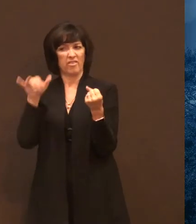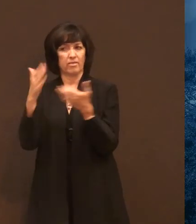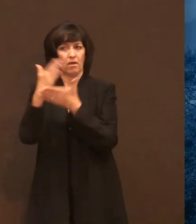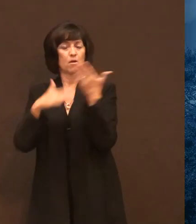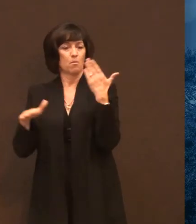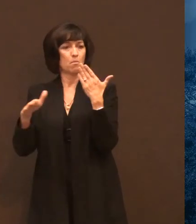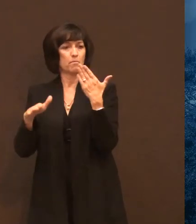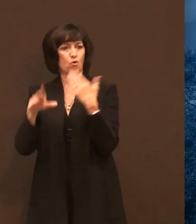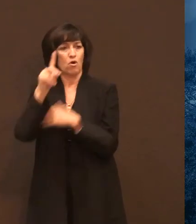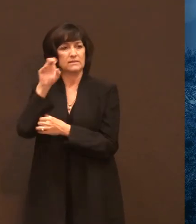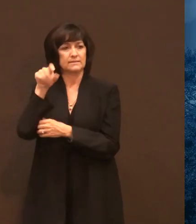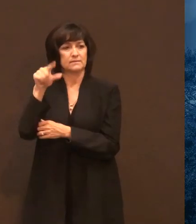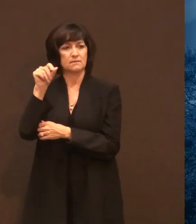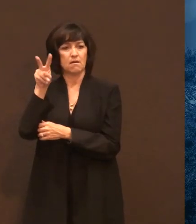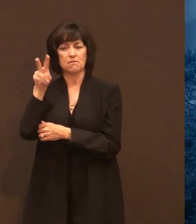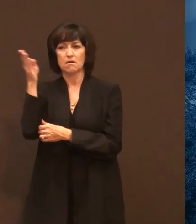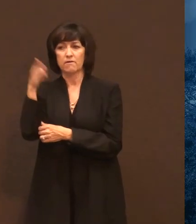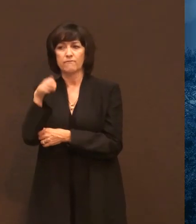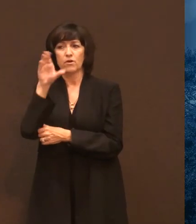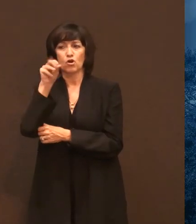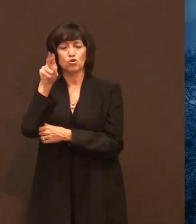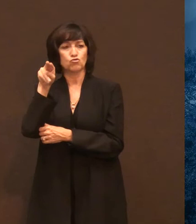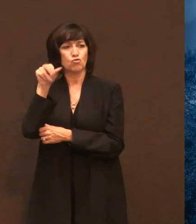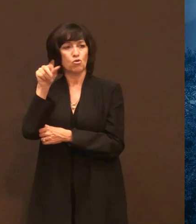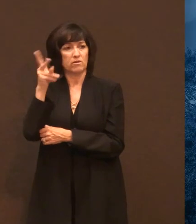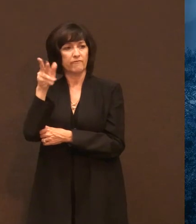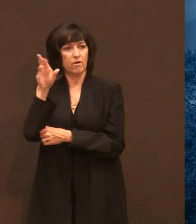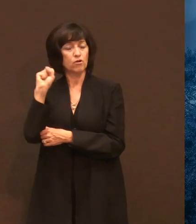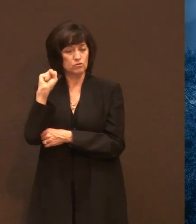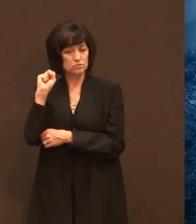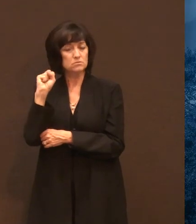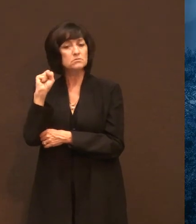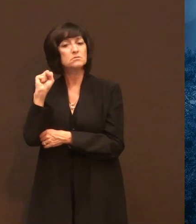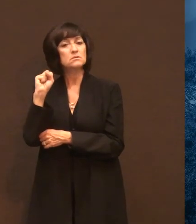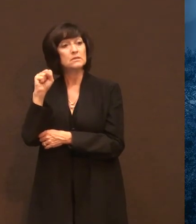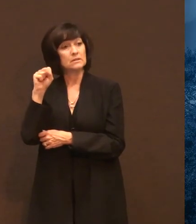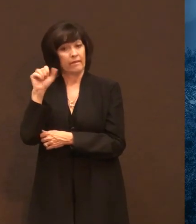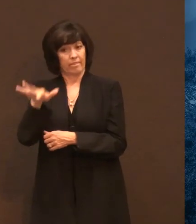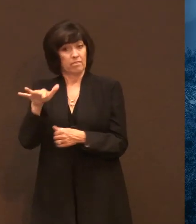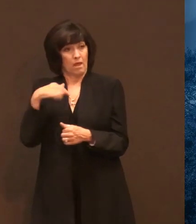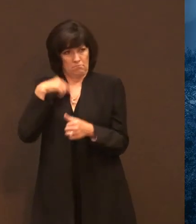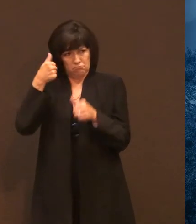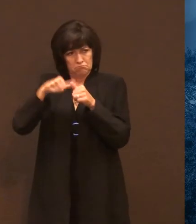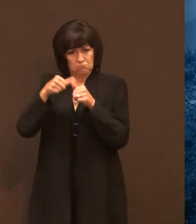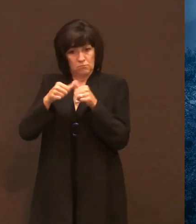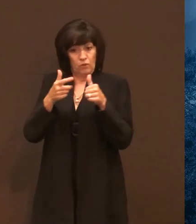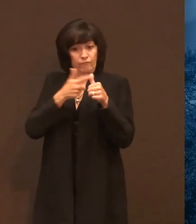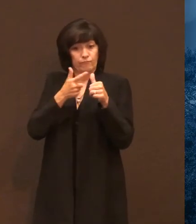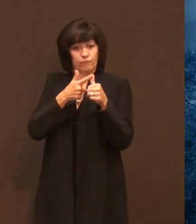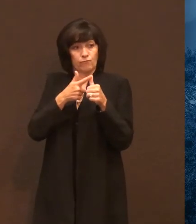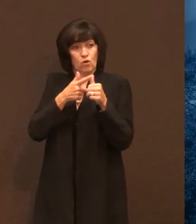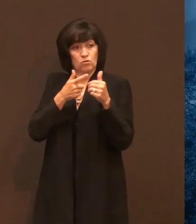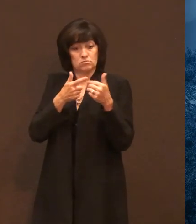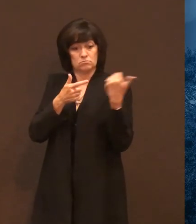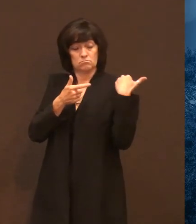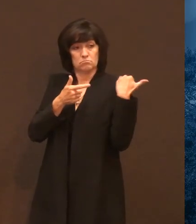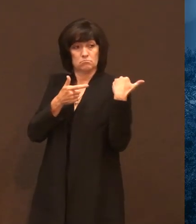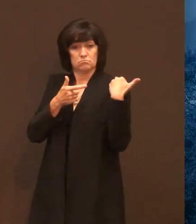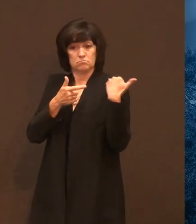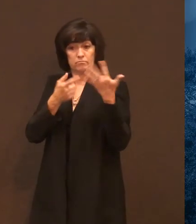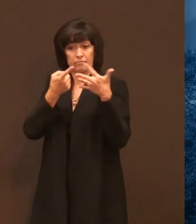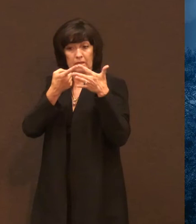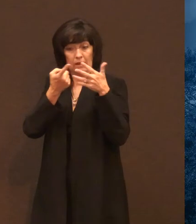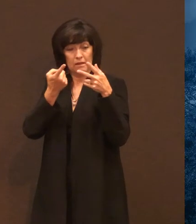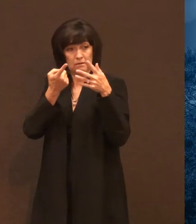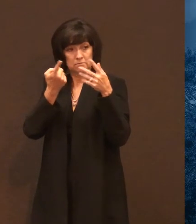de.gov/coronavirus. Other than the initial outbreak and the number of cases there, we haven't seen an uptick in the number